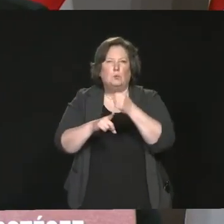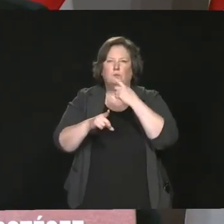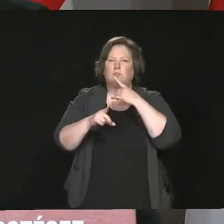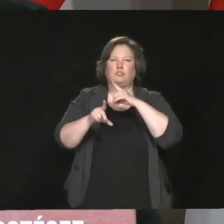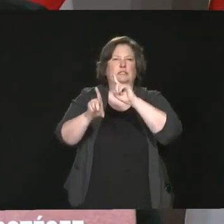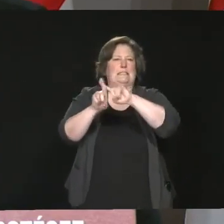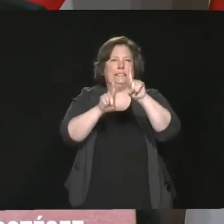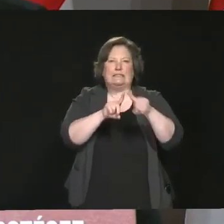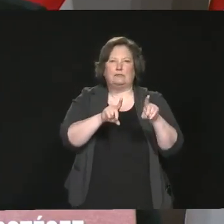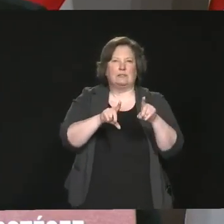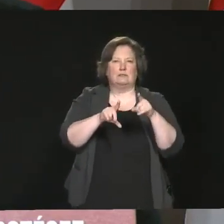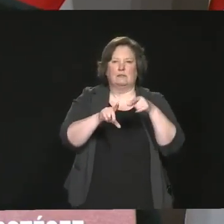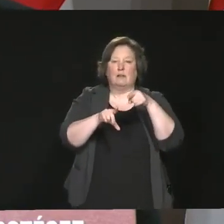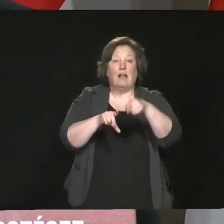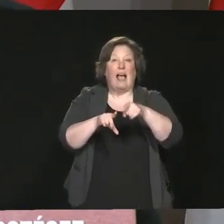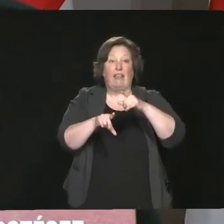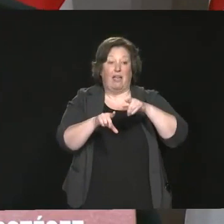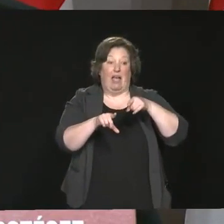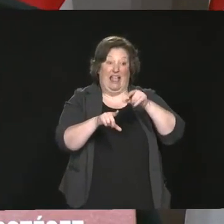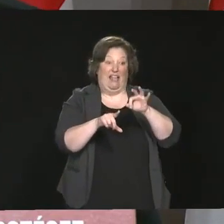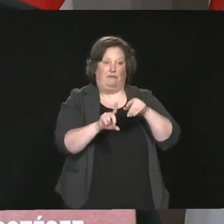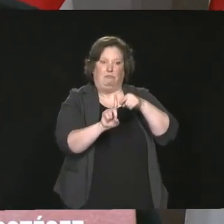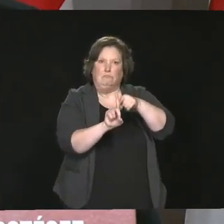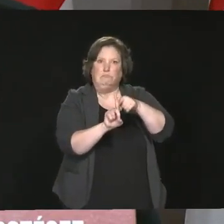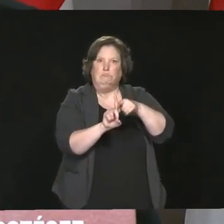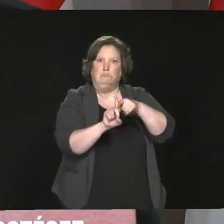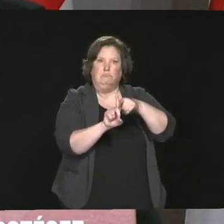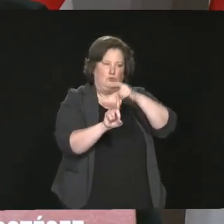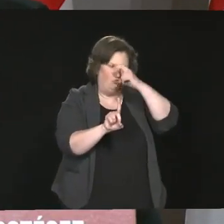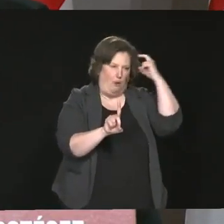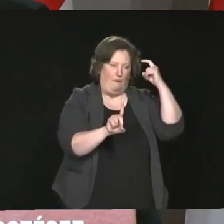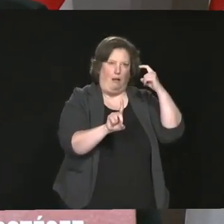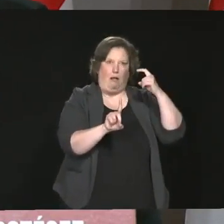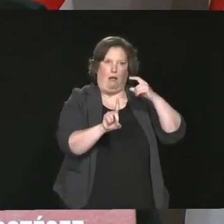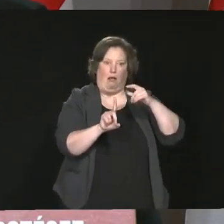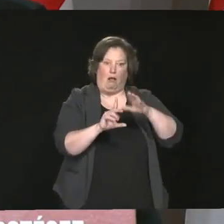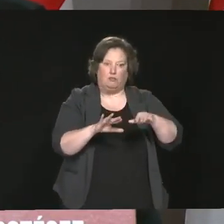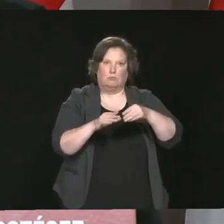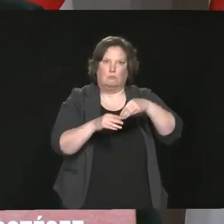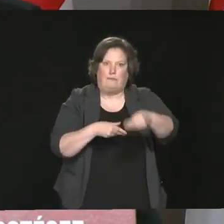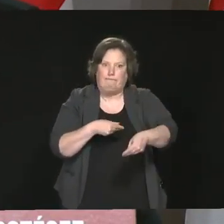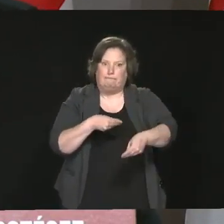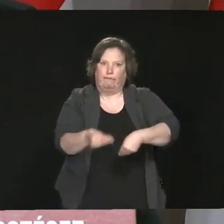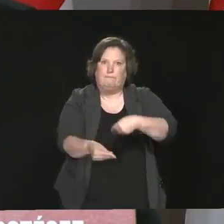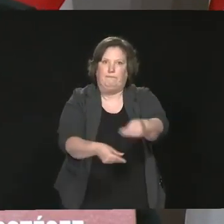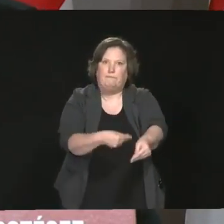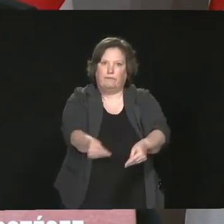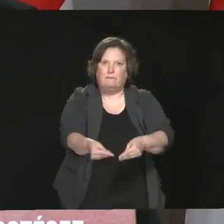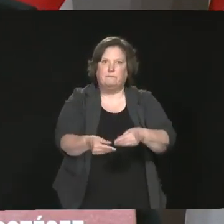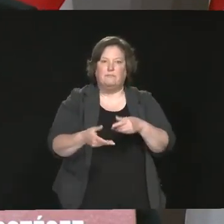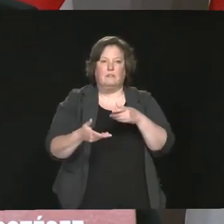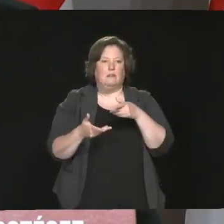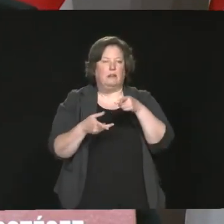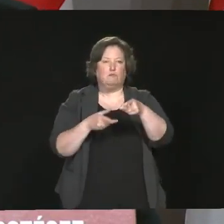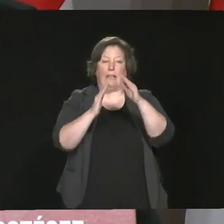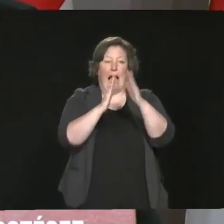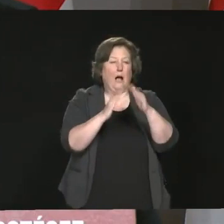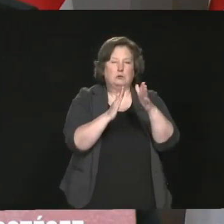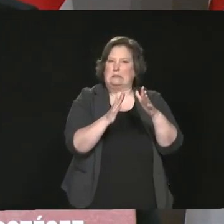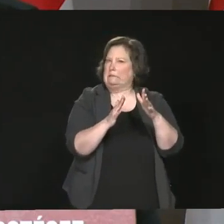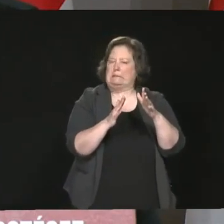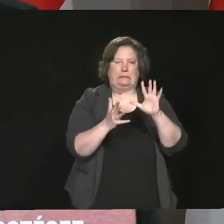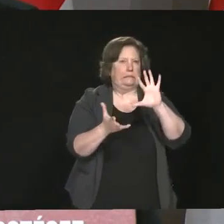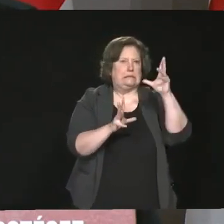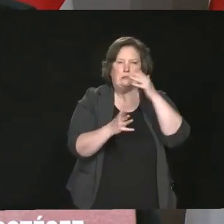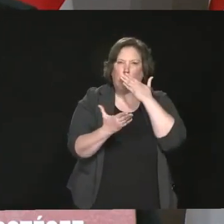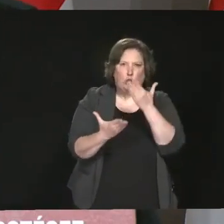from that, that we need to address inadequate housing in our communities, that I agree completely. And I think those are things